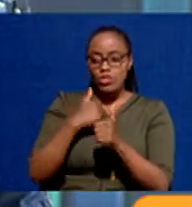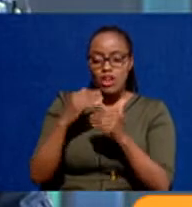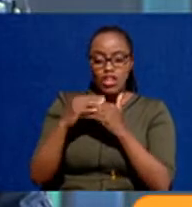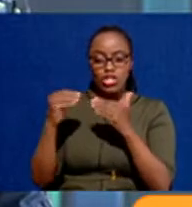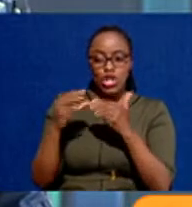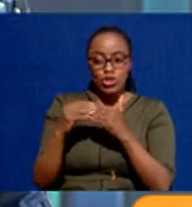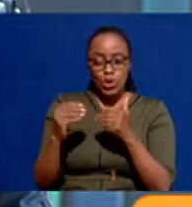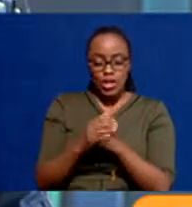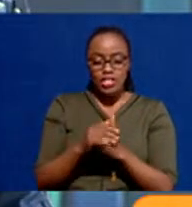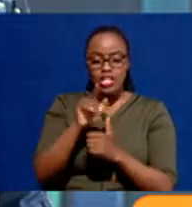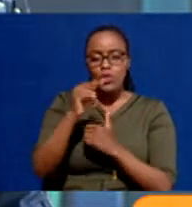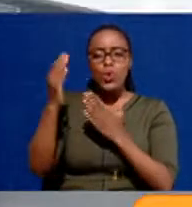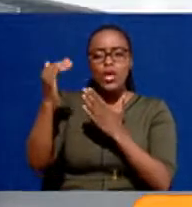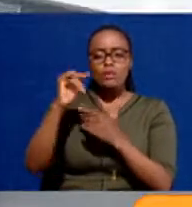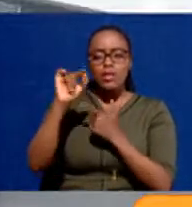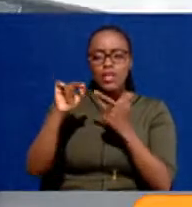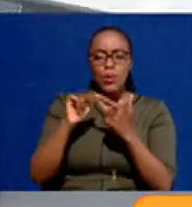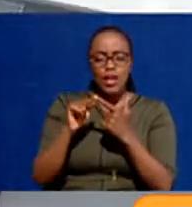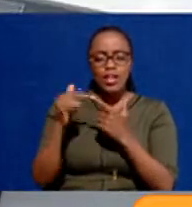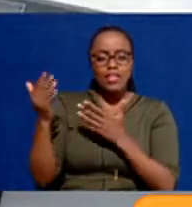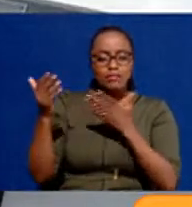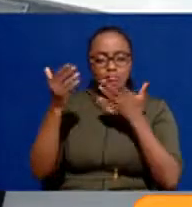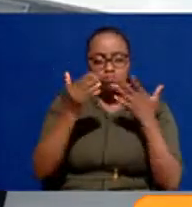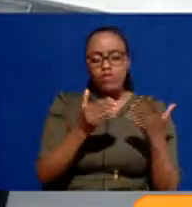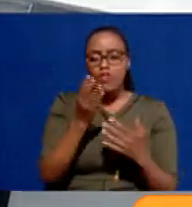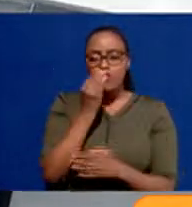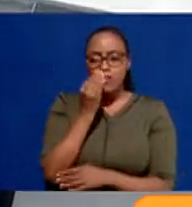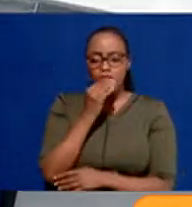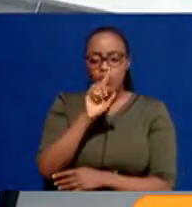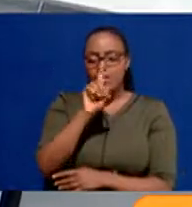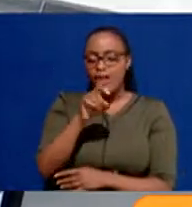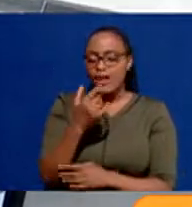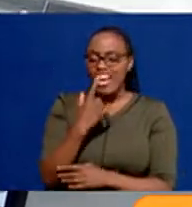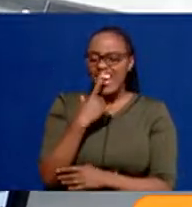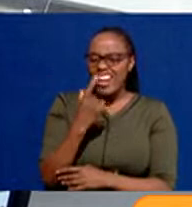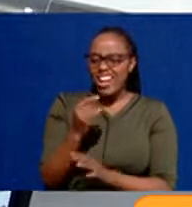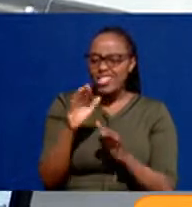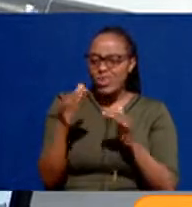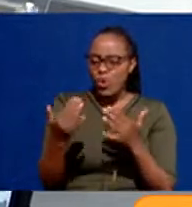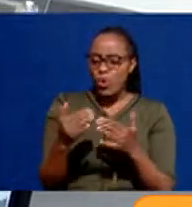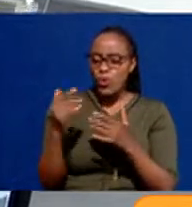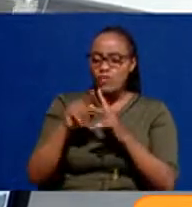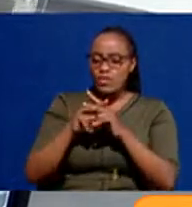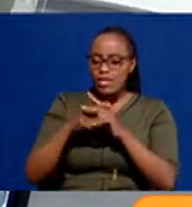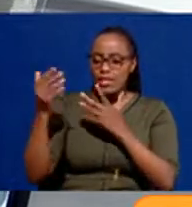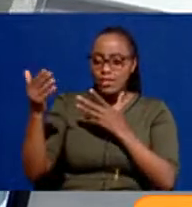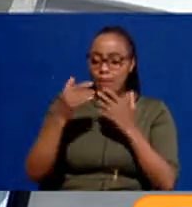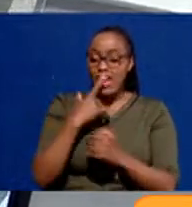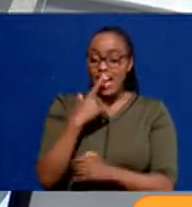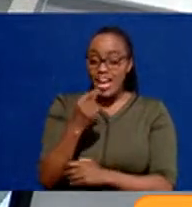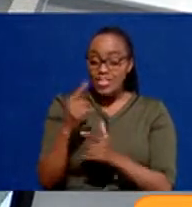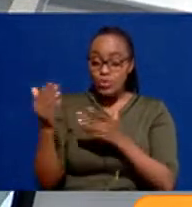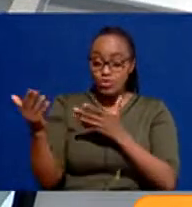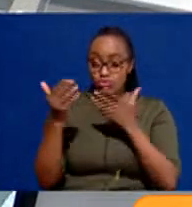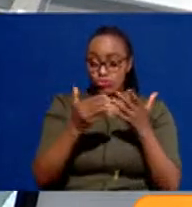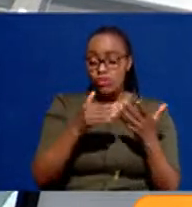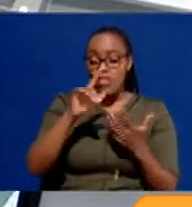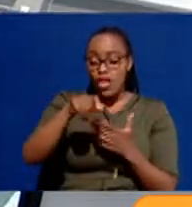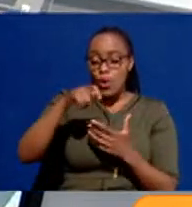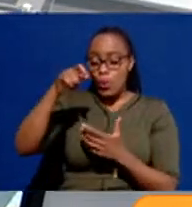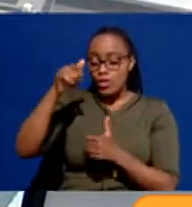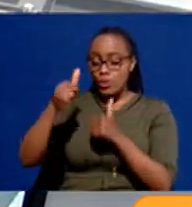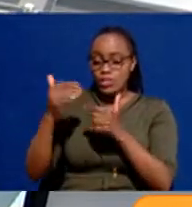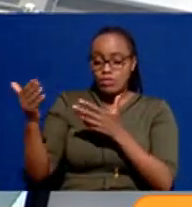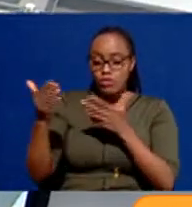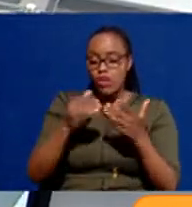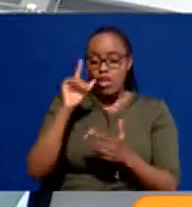So when can we expect the arrival of the foodstuffs, rice, cooking oil? We've started receiving rice coming in containers, received at the